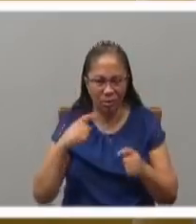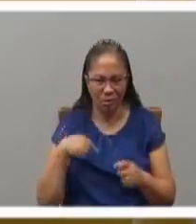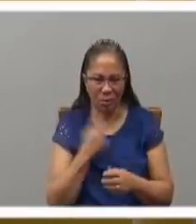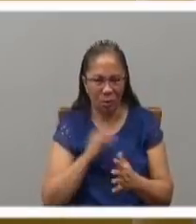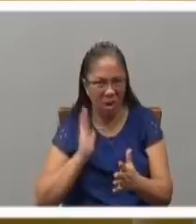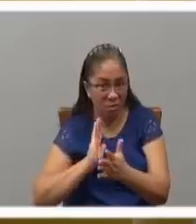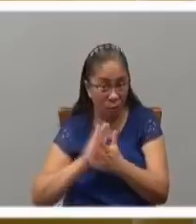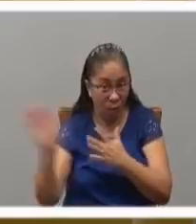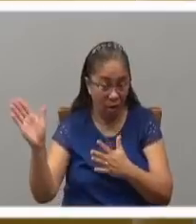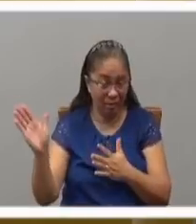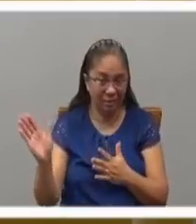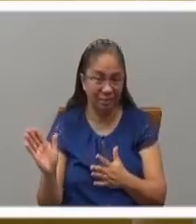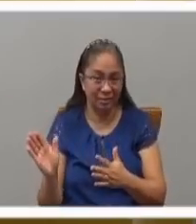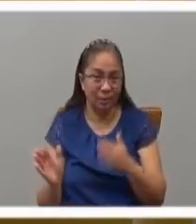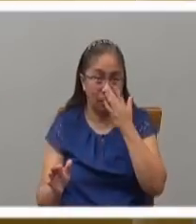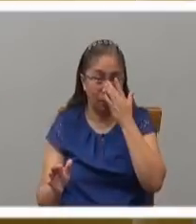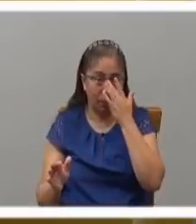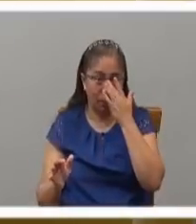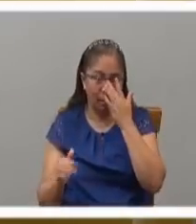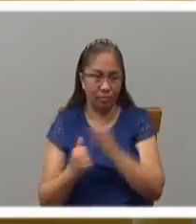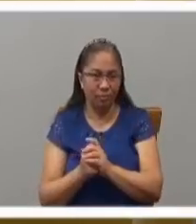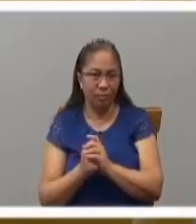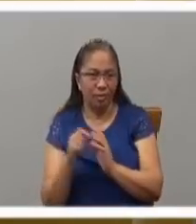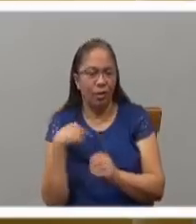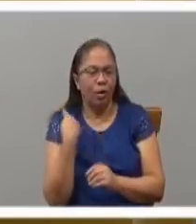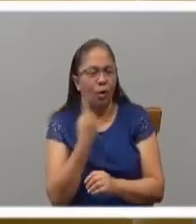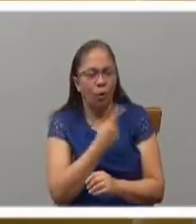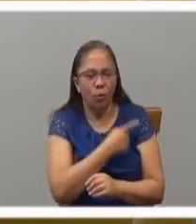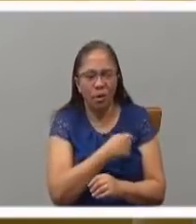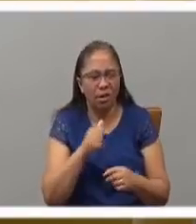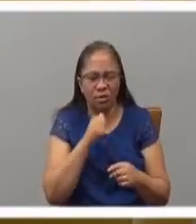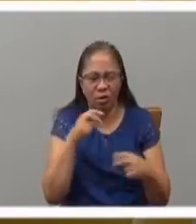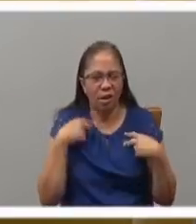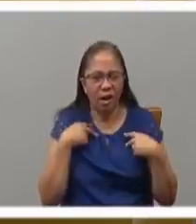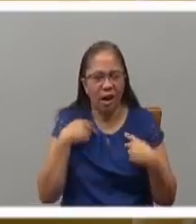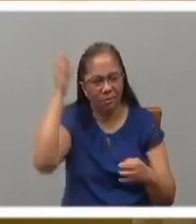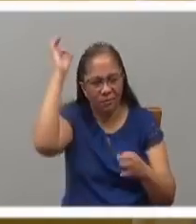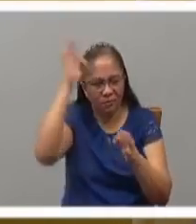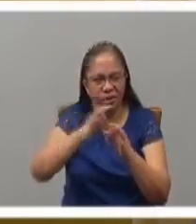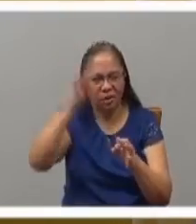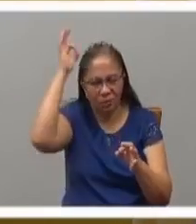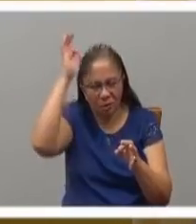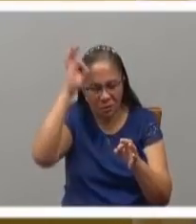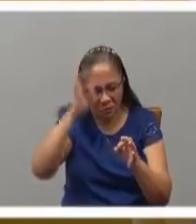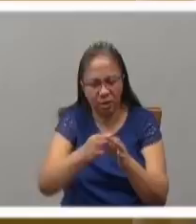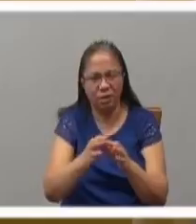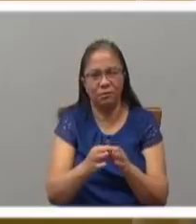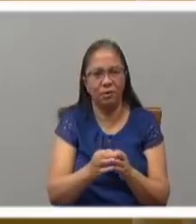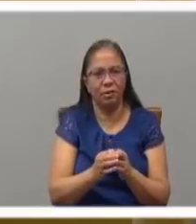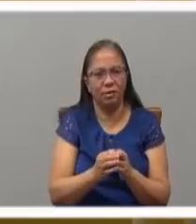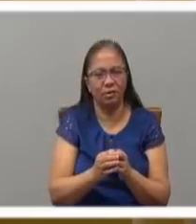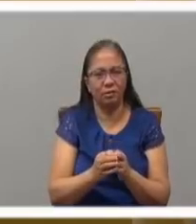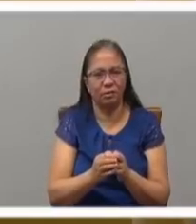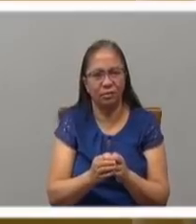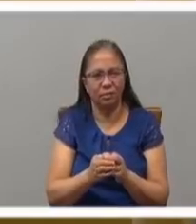We do not possess loyalty and faithfulness to a cause or to a